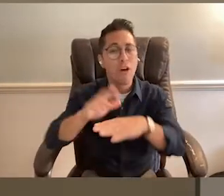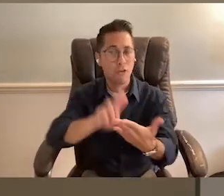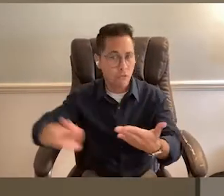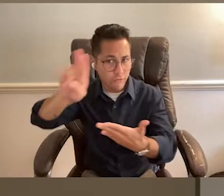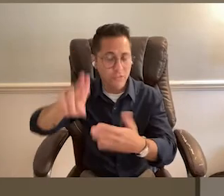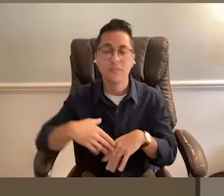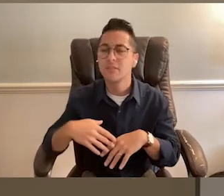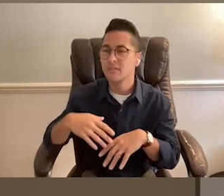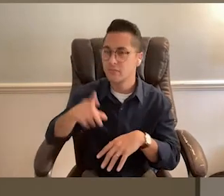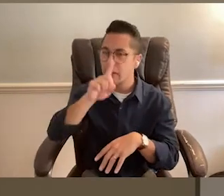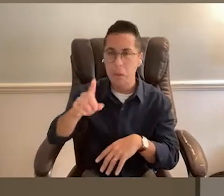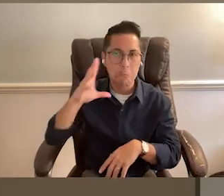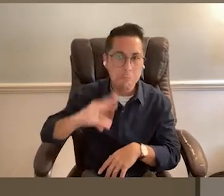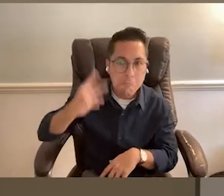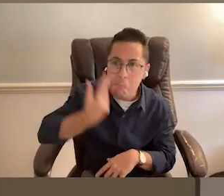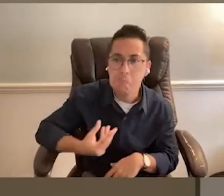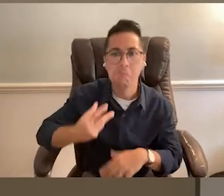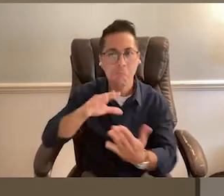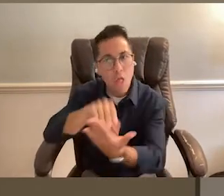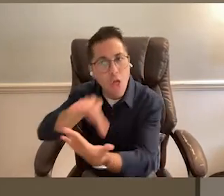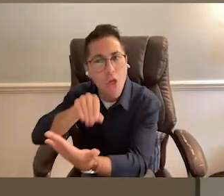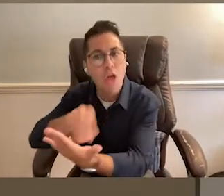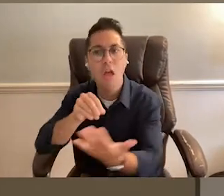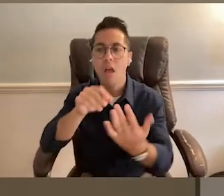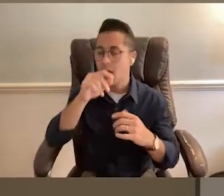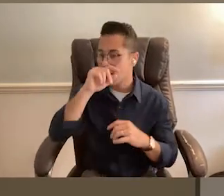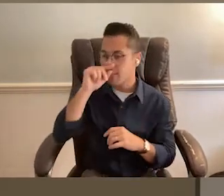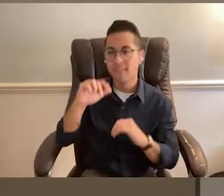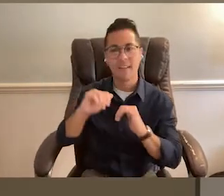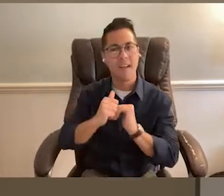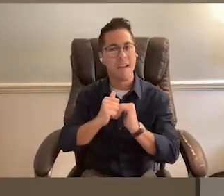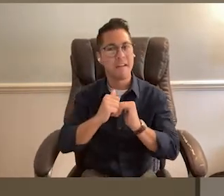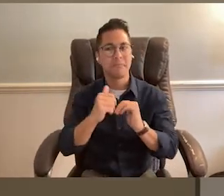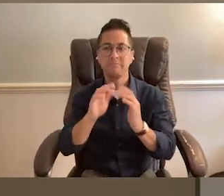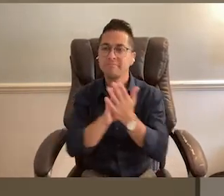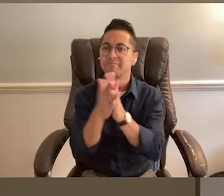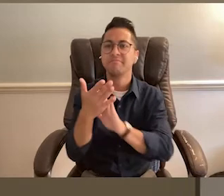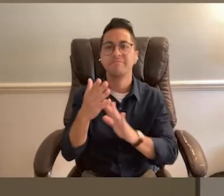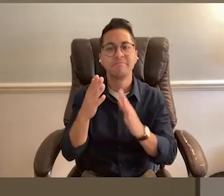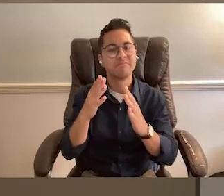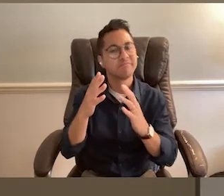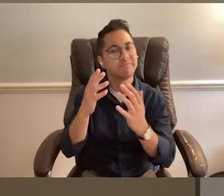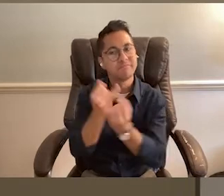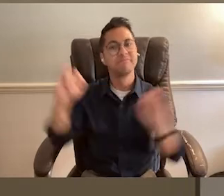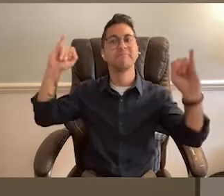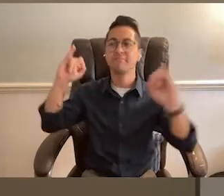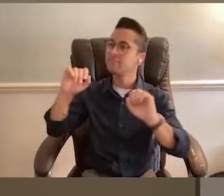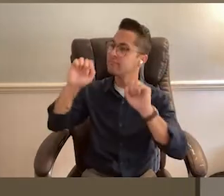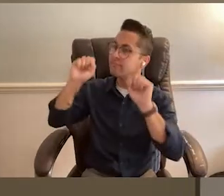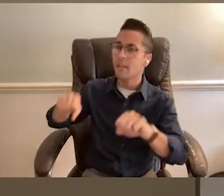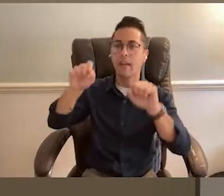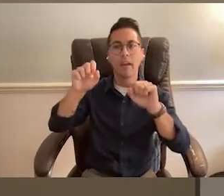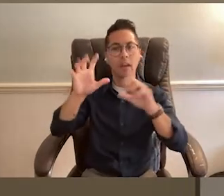So I'm going to go over a little bit about the on-campus transition program. There are so many different transition programs in the state of Florida, which I love.